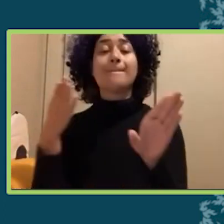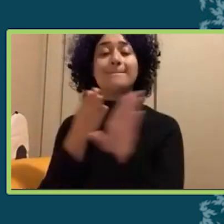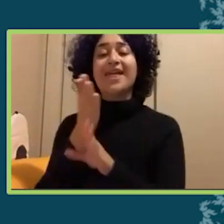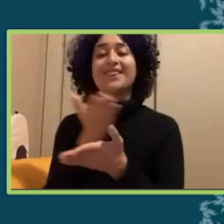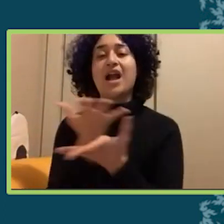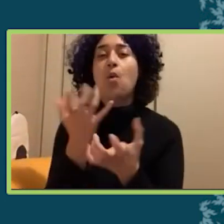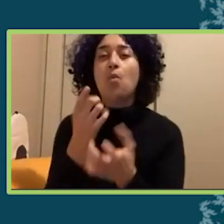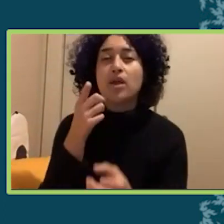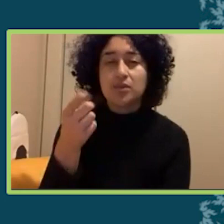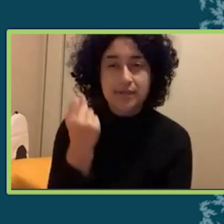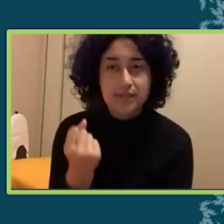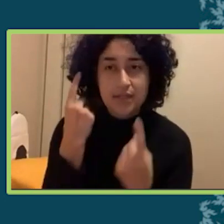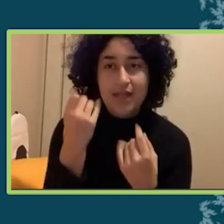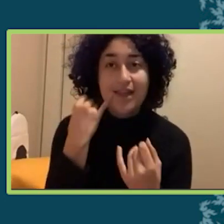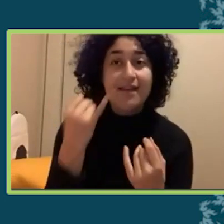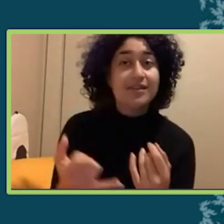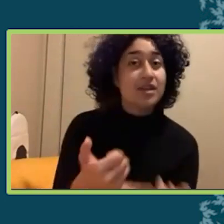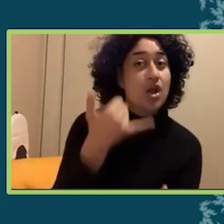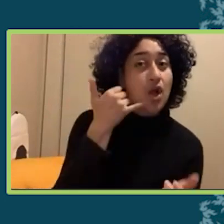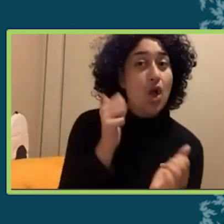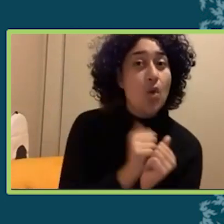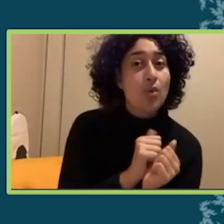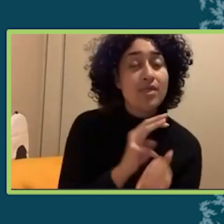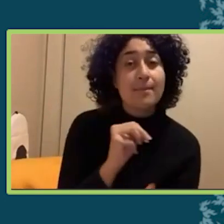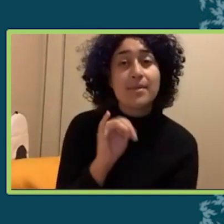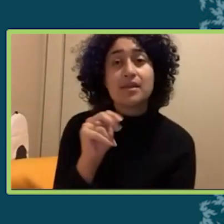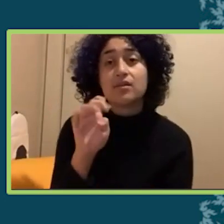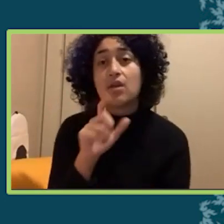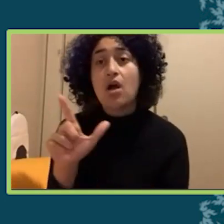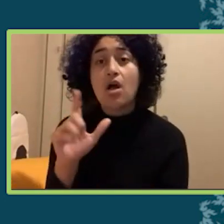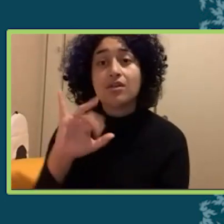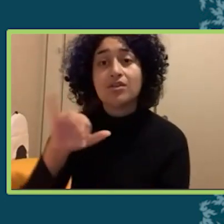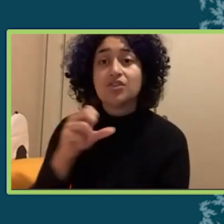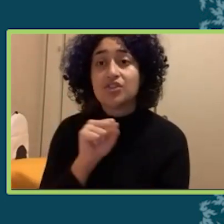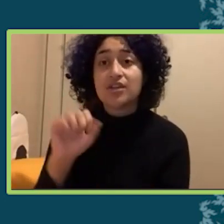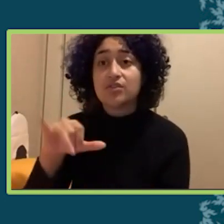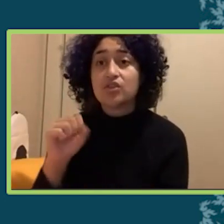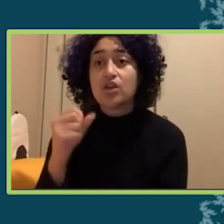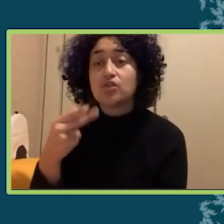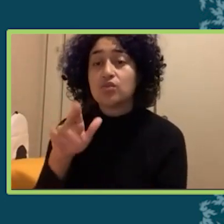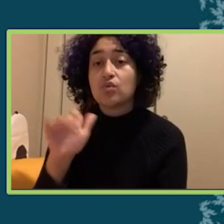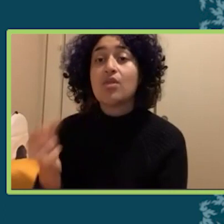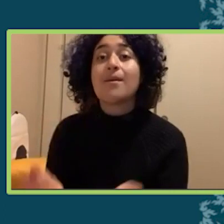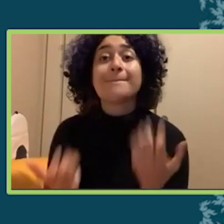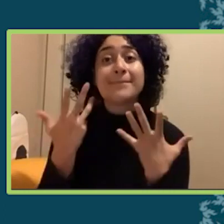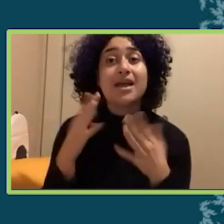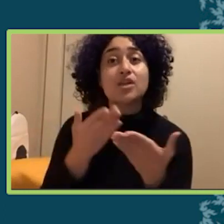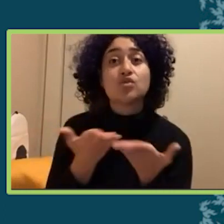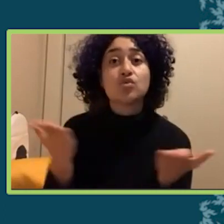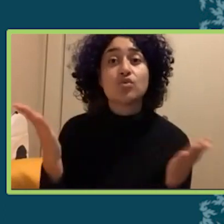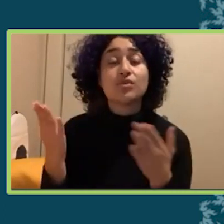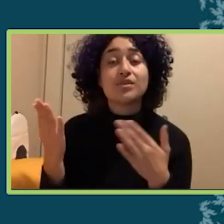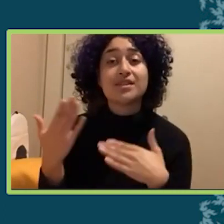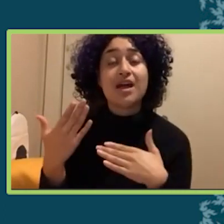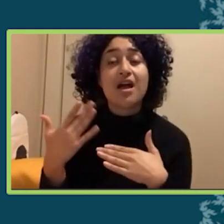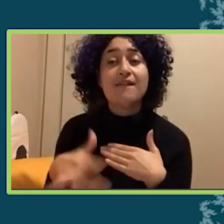with is that whether it's on a call with Minal or Jess or Joshua, there are many tools available. Kim American is in the